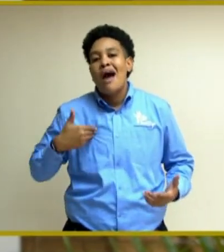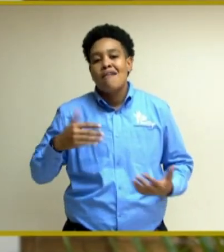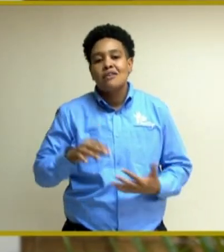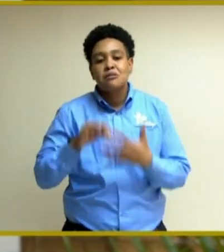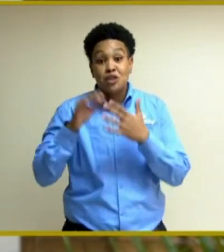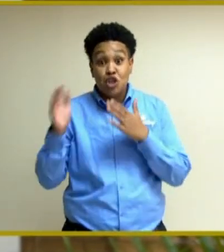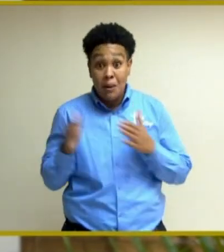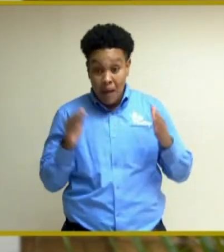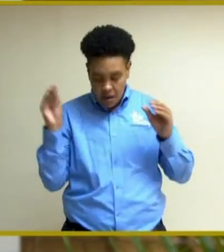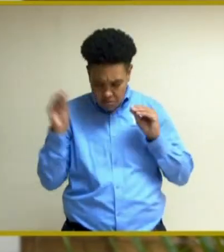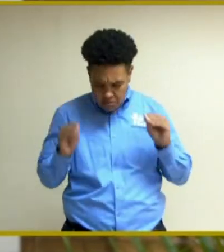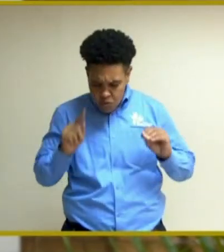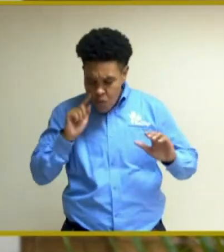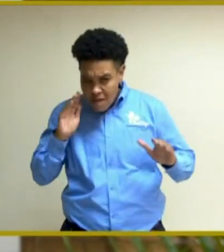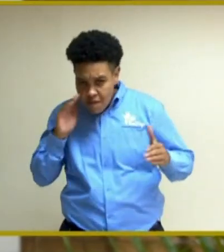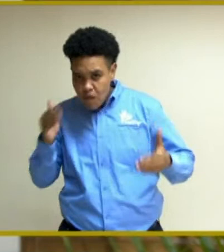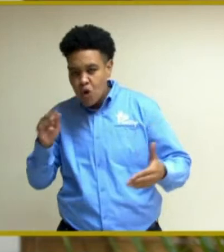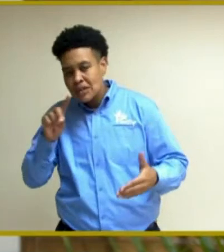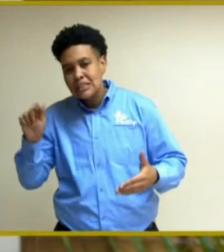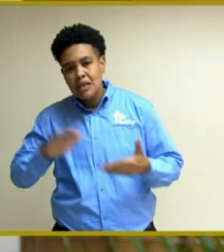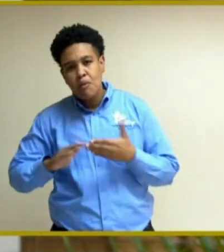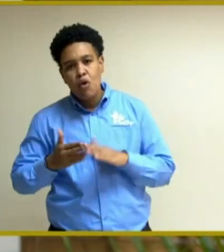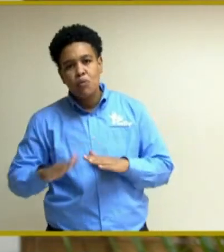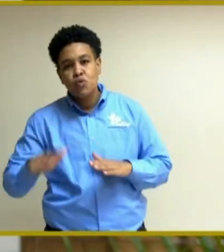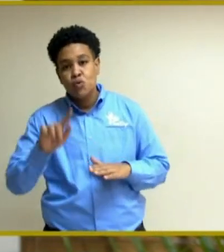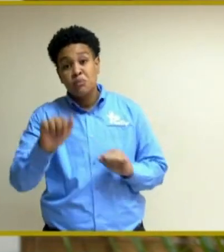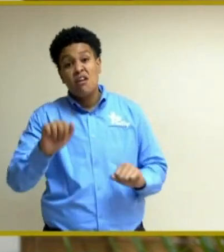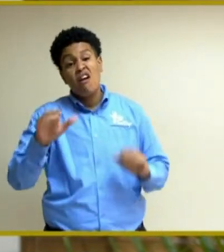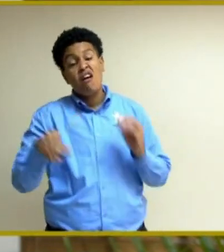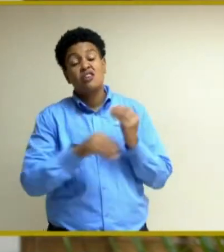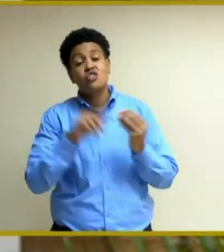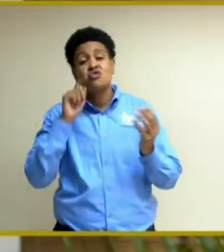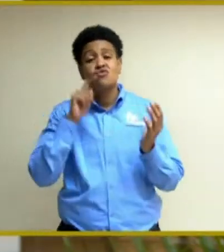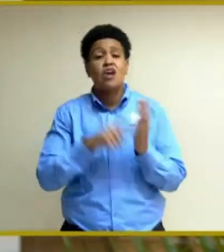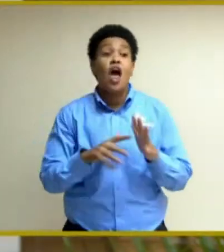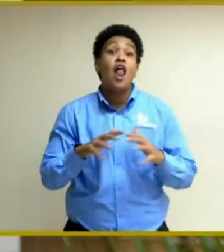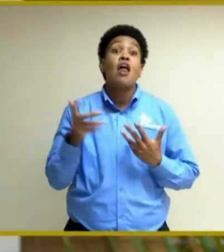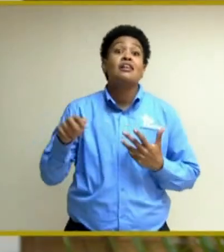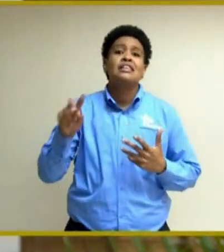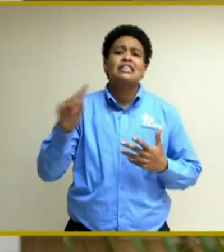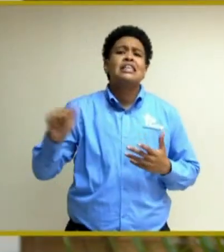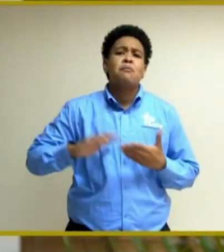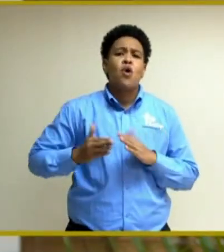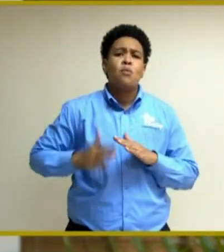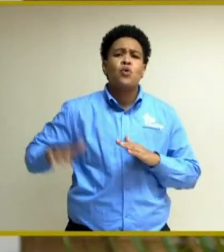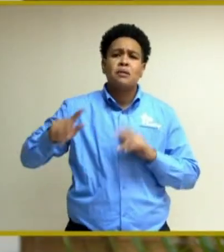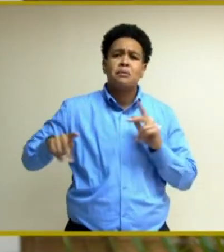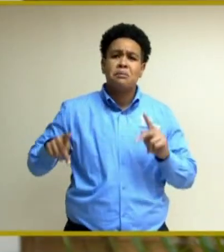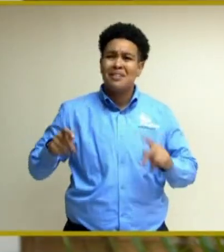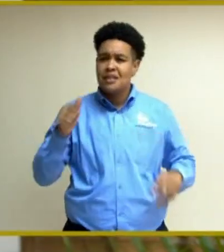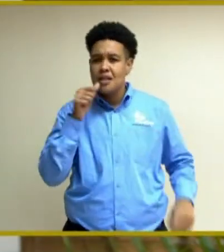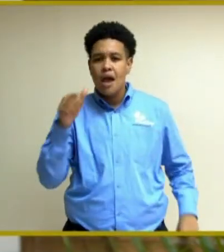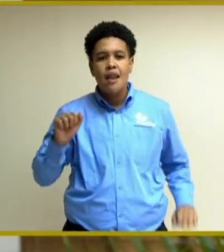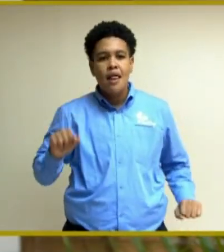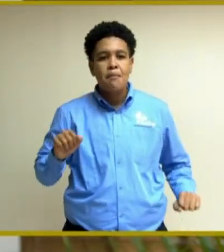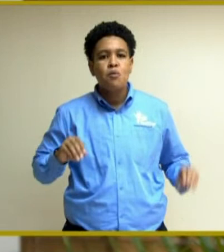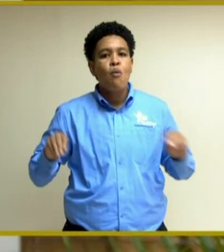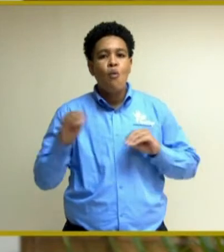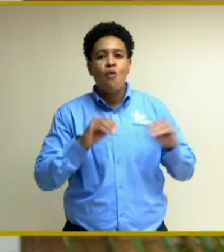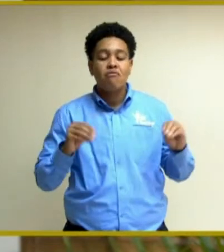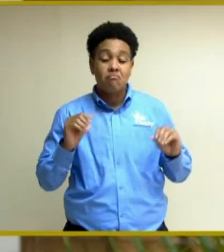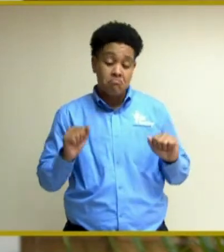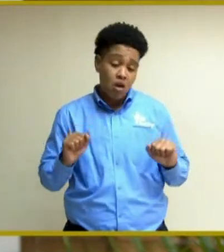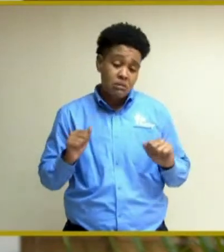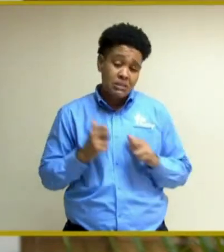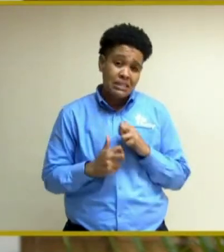special plan to focus on the disabled. You may also realize that a lot of these persons are not mobile and may have